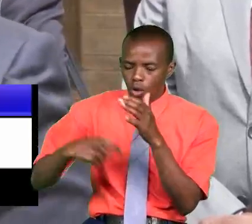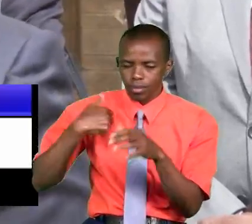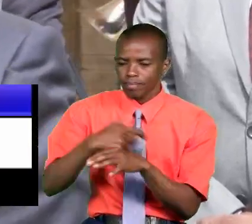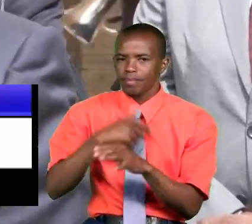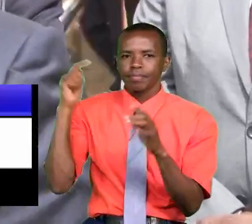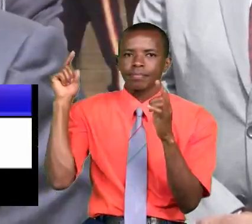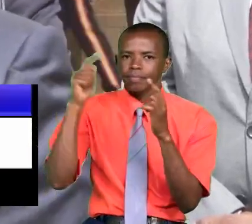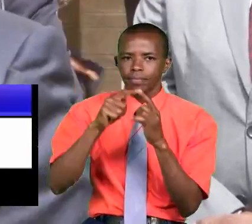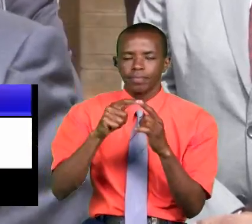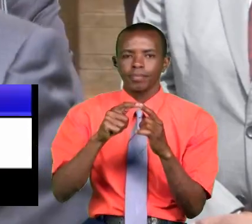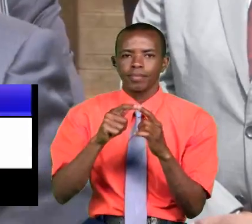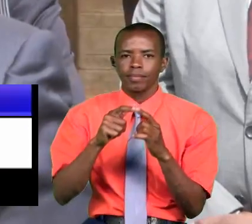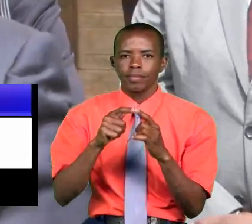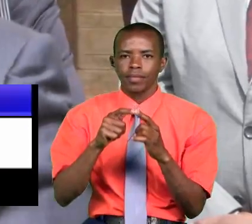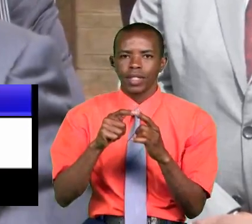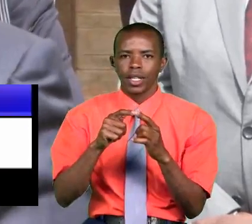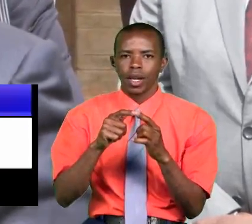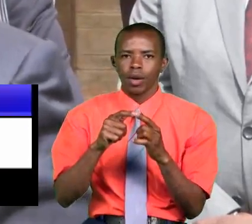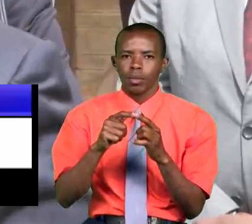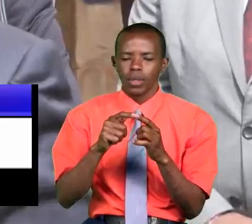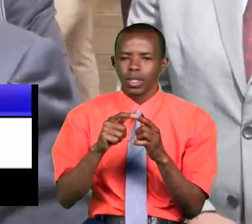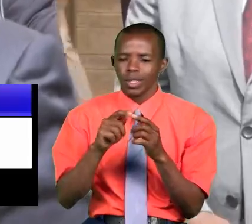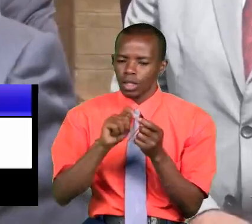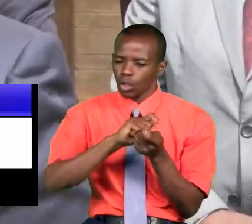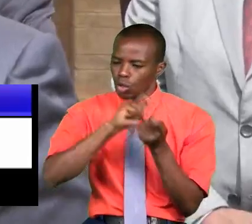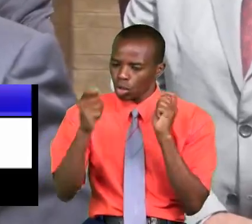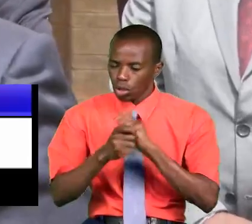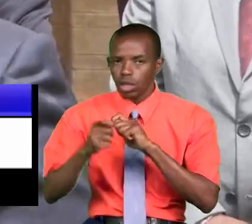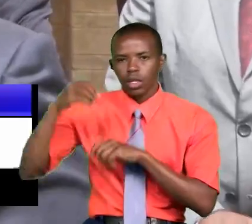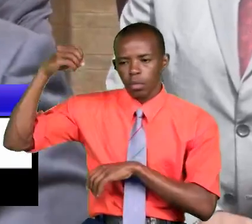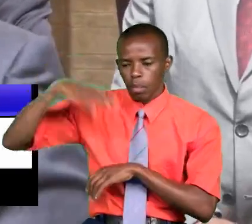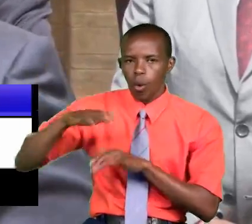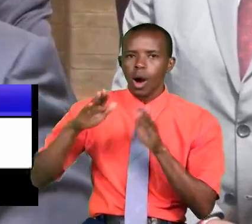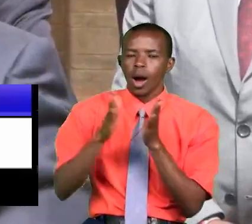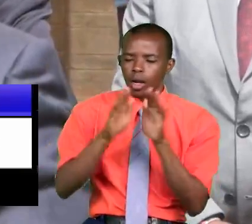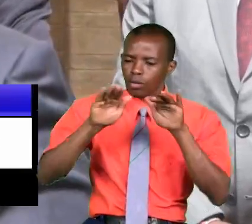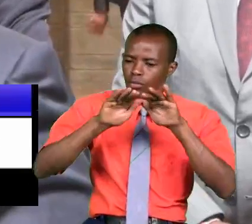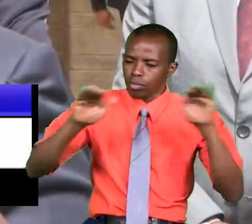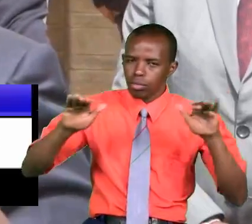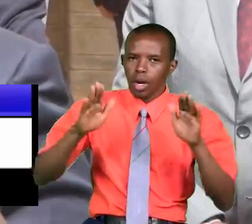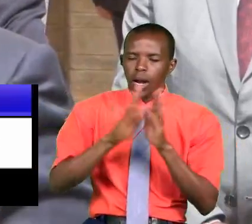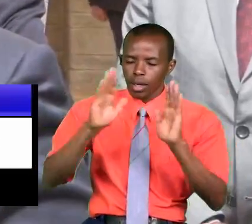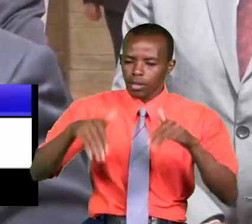targeting significant changes in the cost of power and streamlining and bringing about